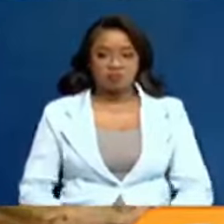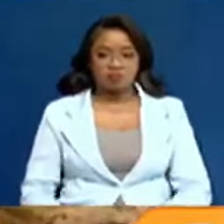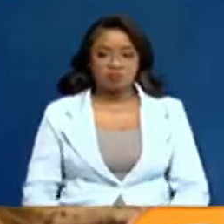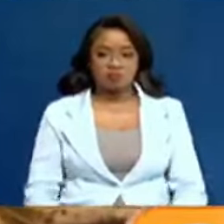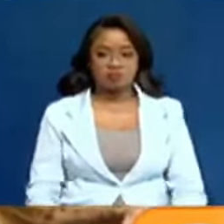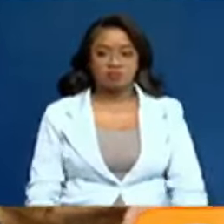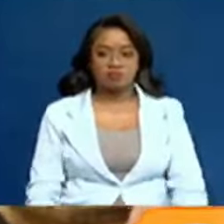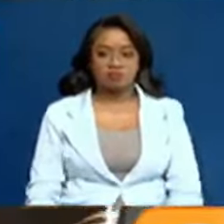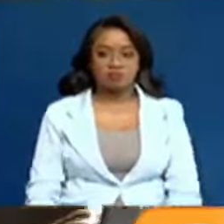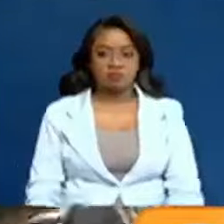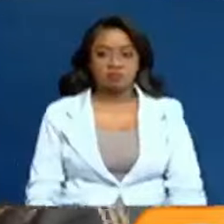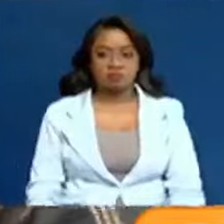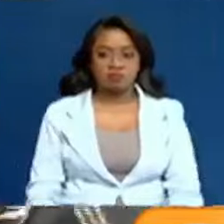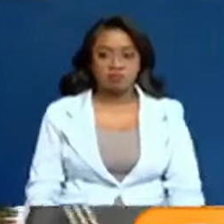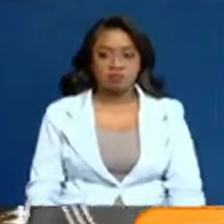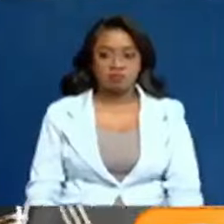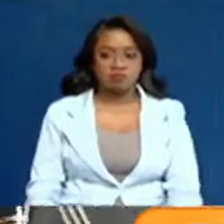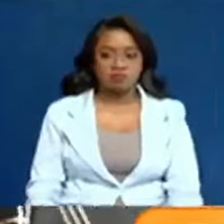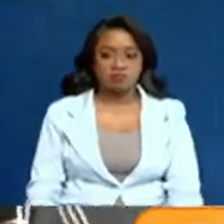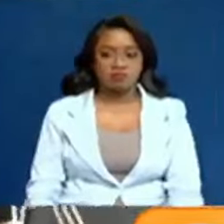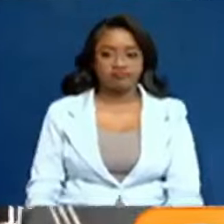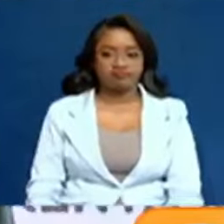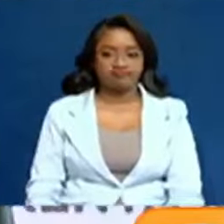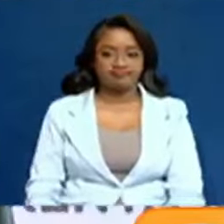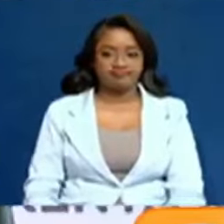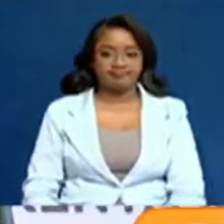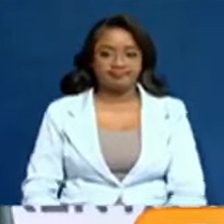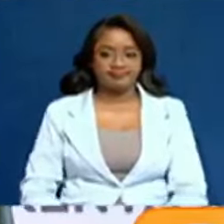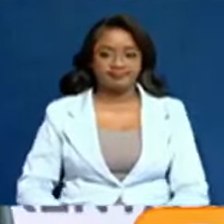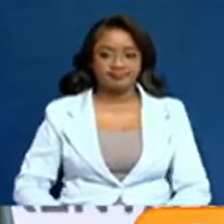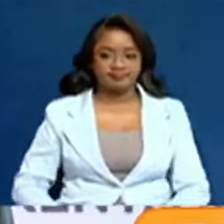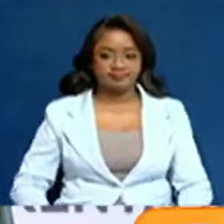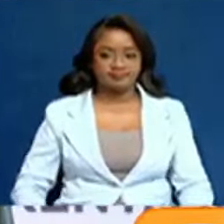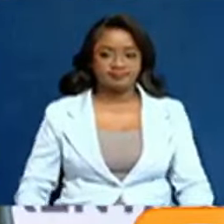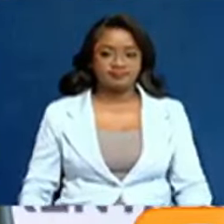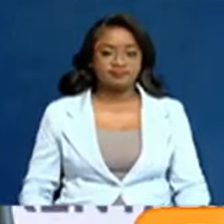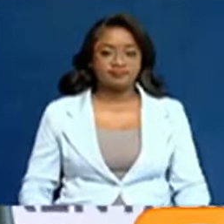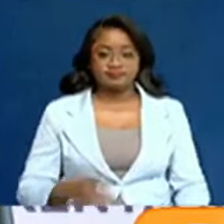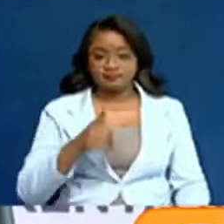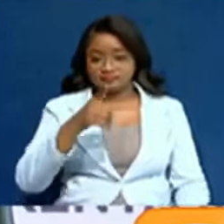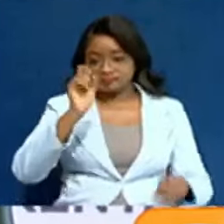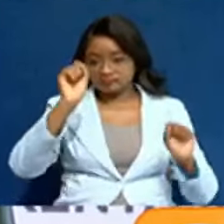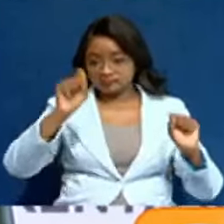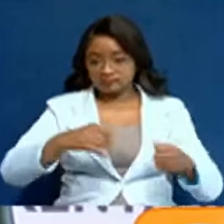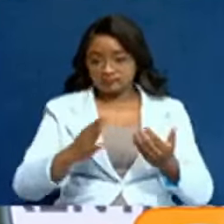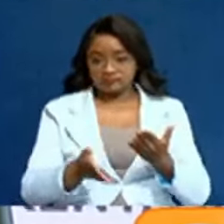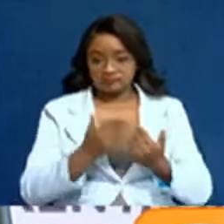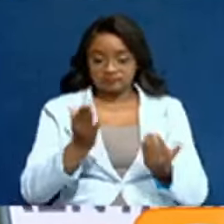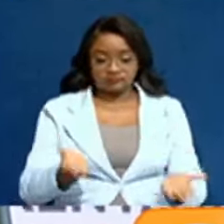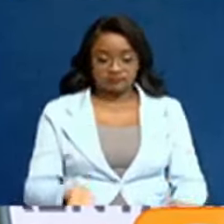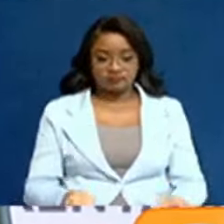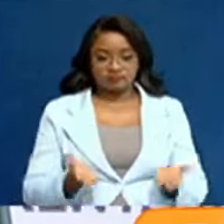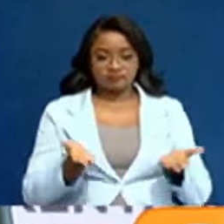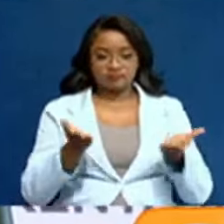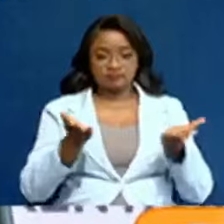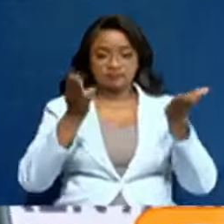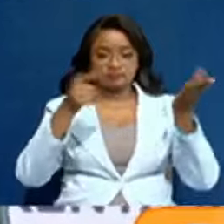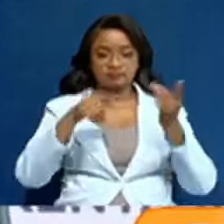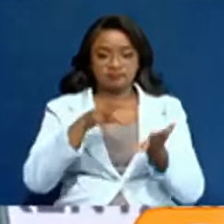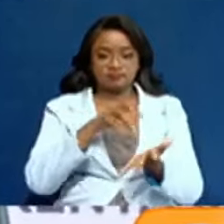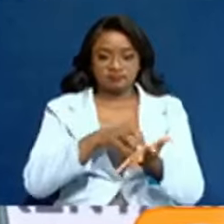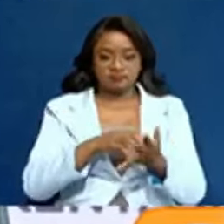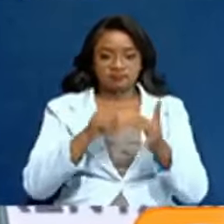the support, Mr. Amos. You can help improve the situation and